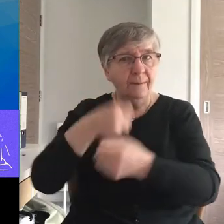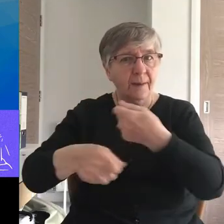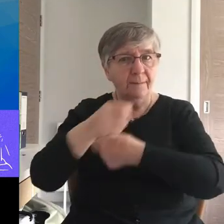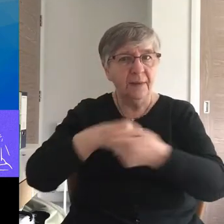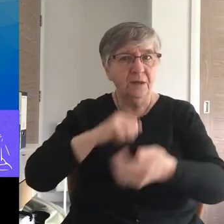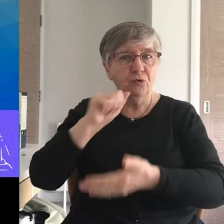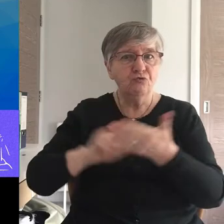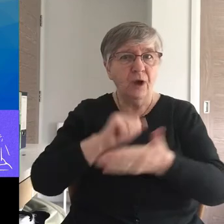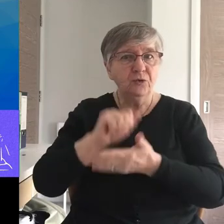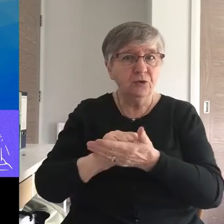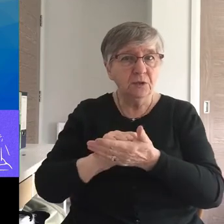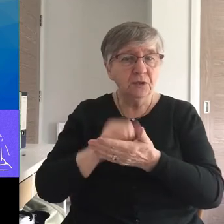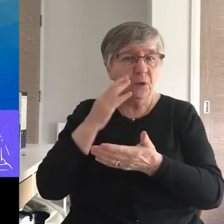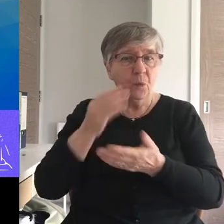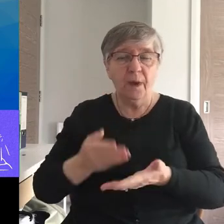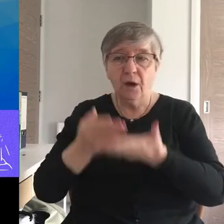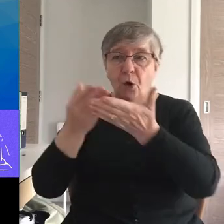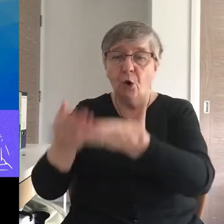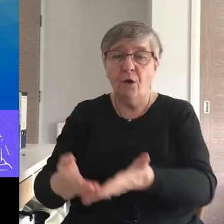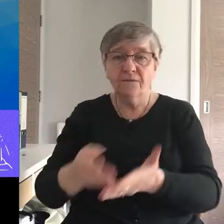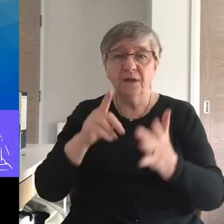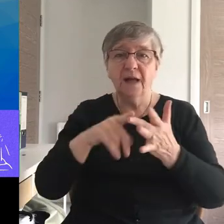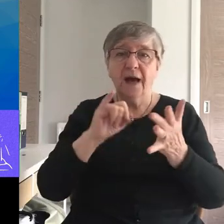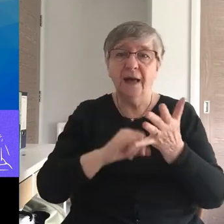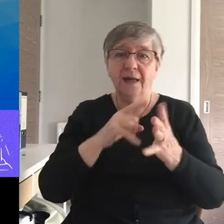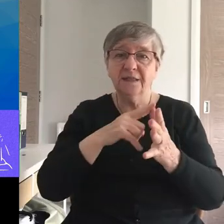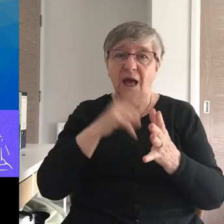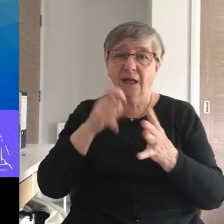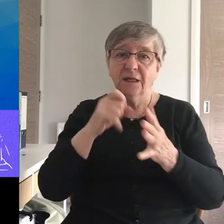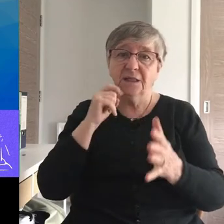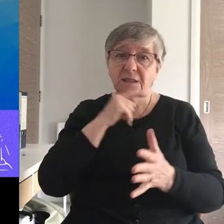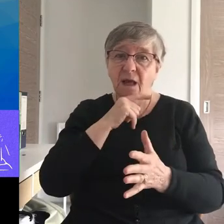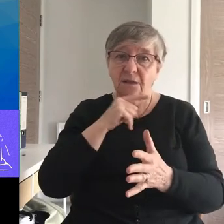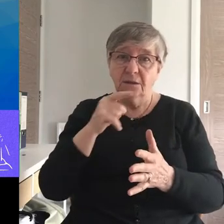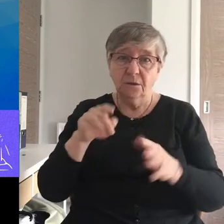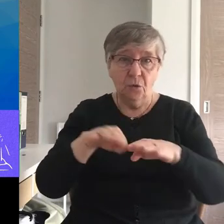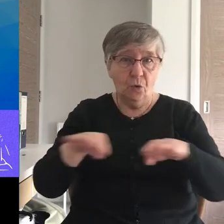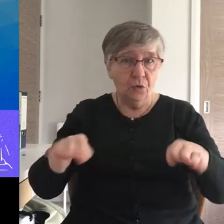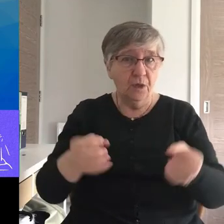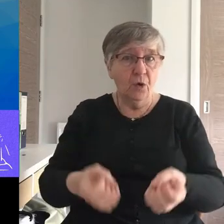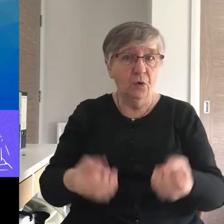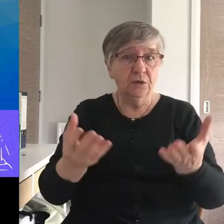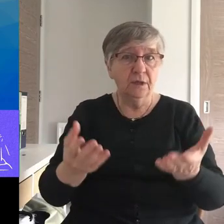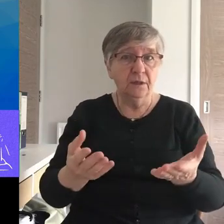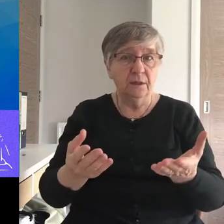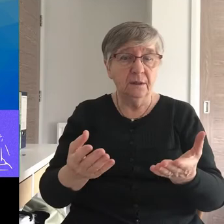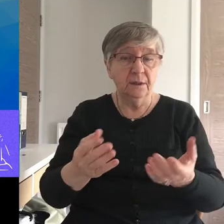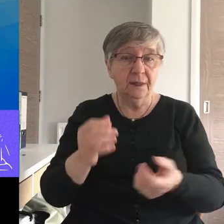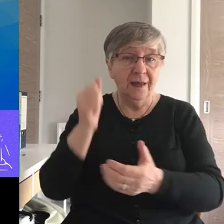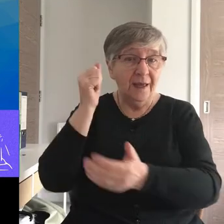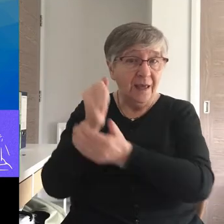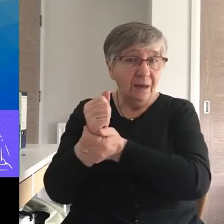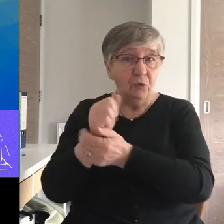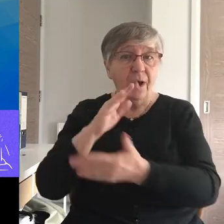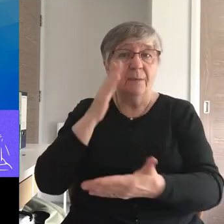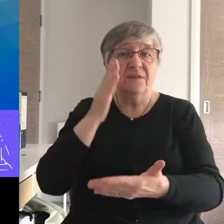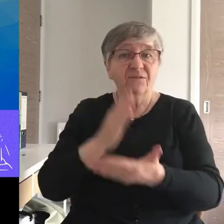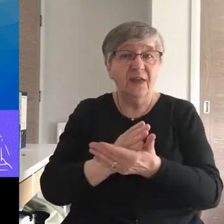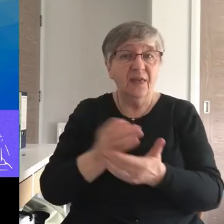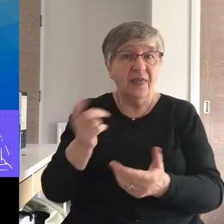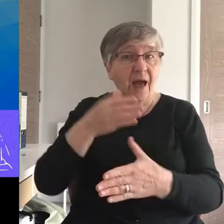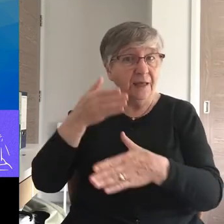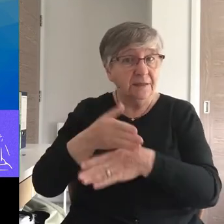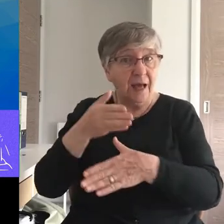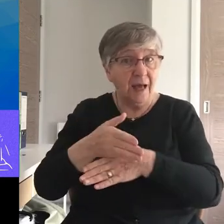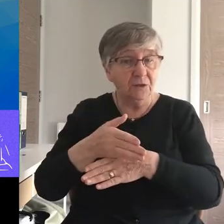for what he did when he offered his son Isaac on the altar? You see that his faith and his